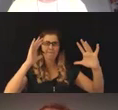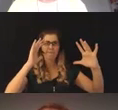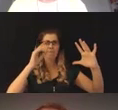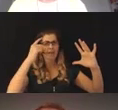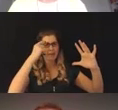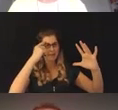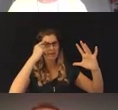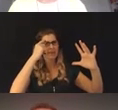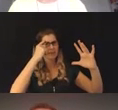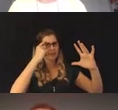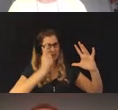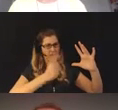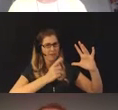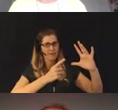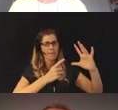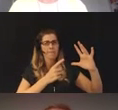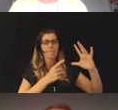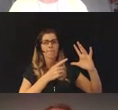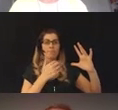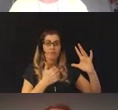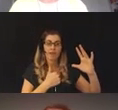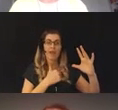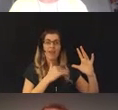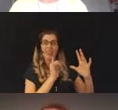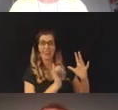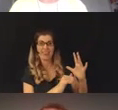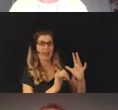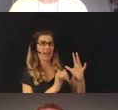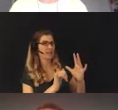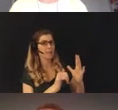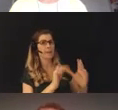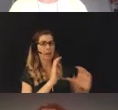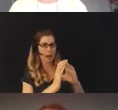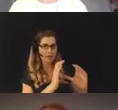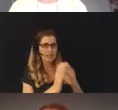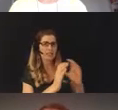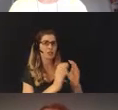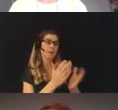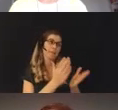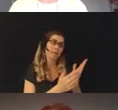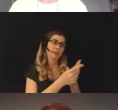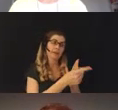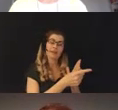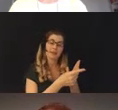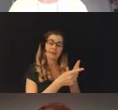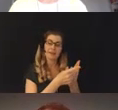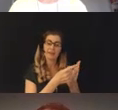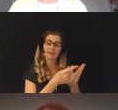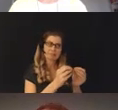city, adding nuance to a conversation that is both dreadfully lacking and dangerously lacking such.